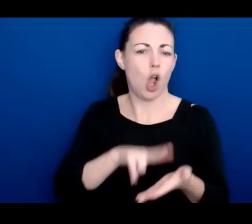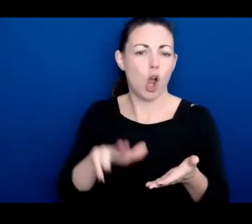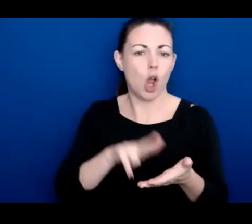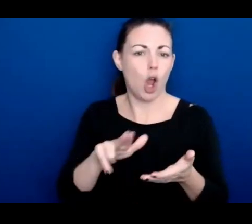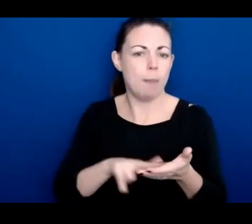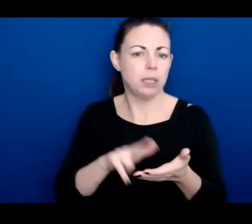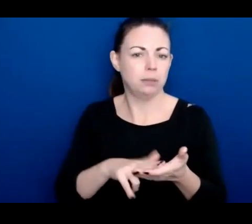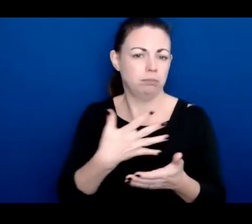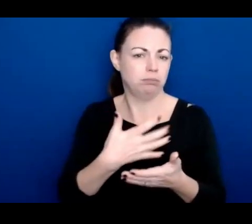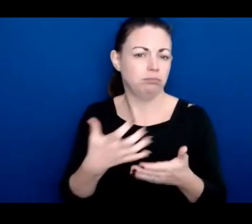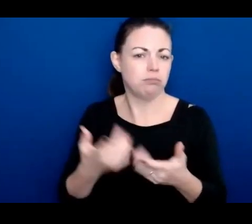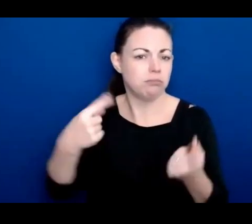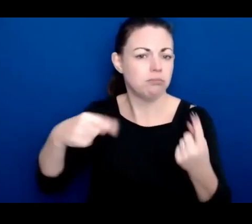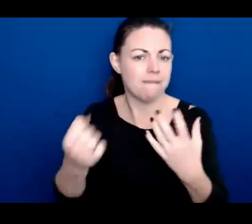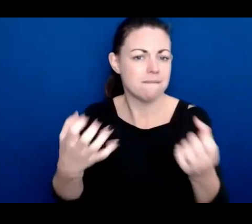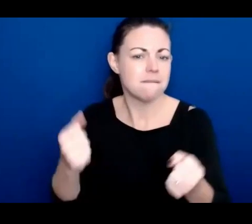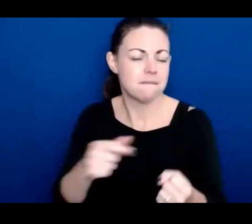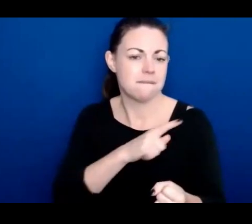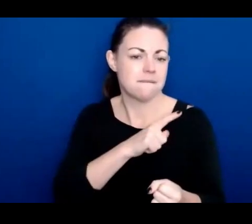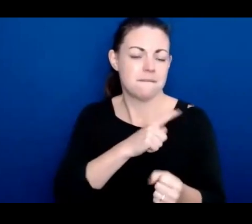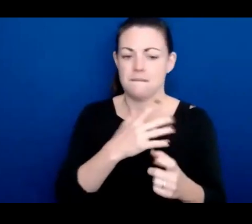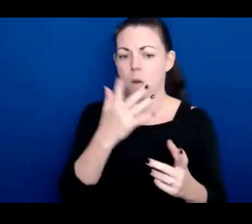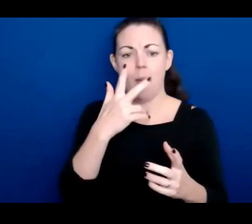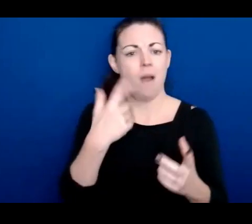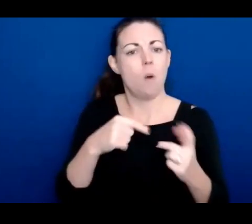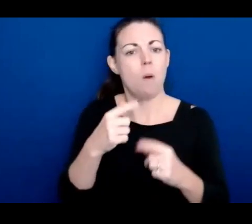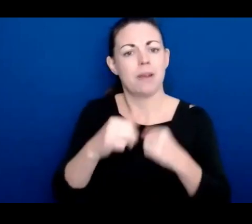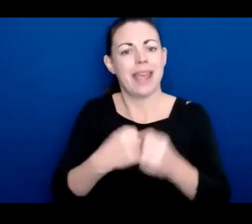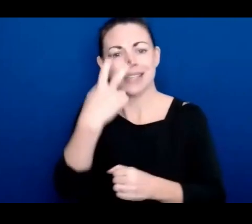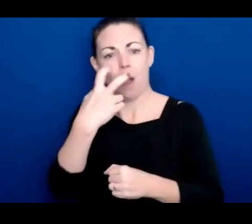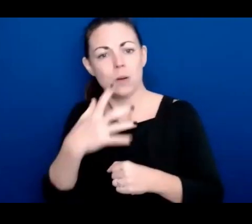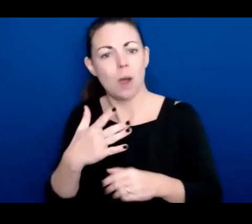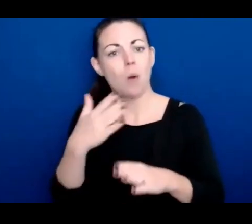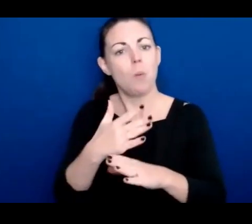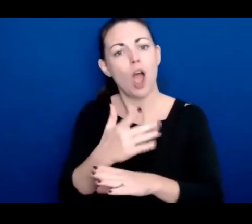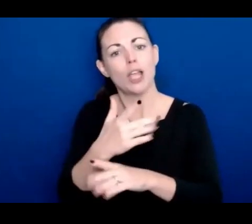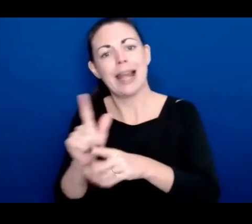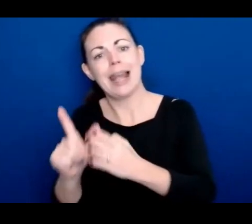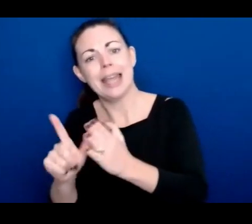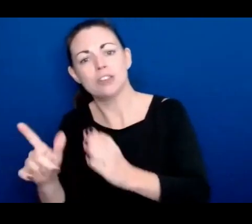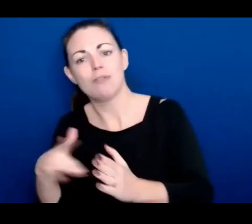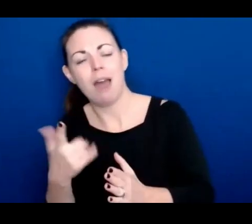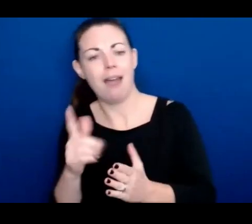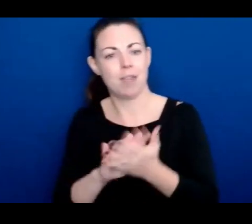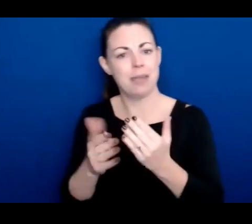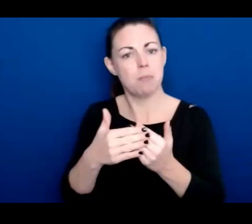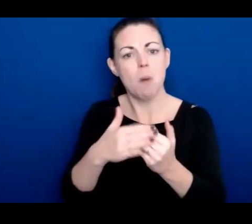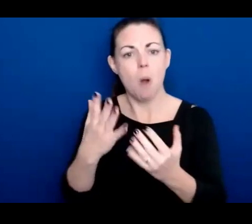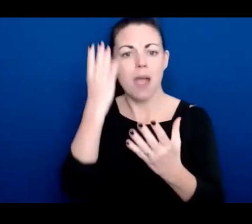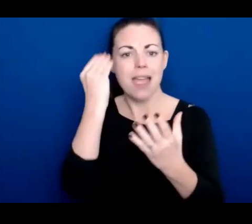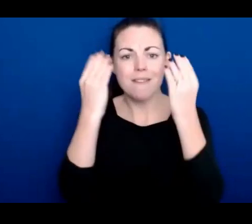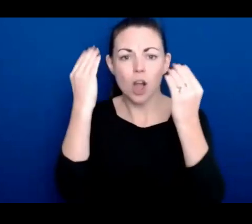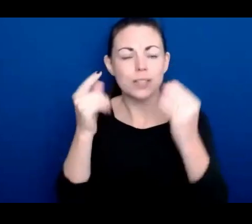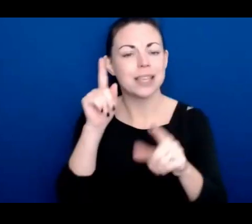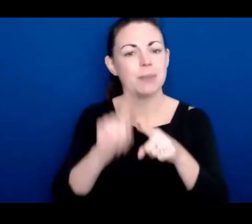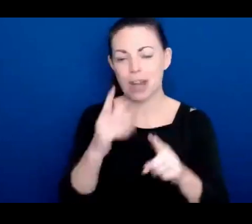we mentioned that about more and more people working later in life. So we're seeing more and more people with hearing loss, especially as they get to later in